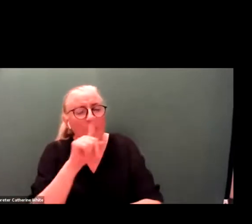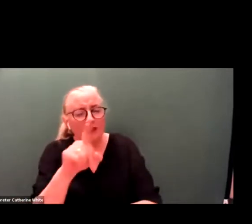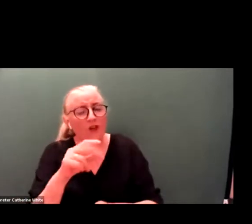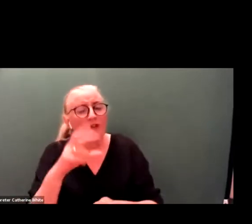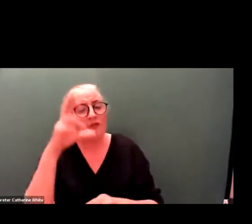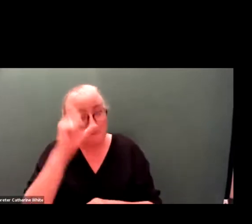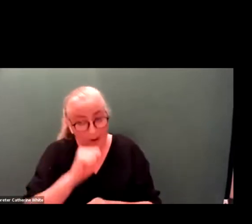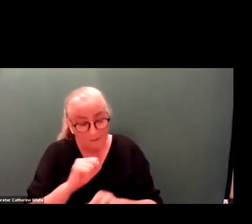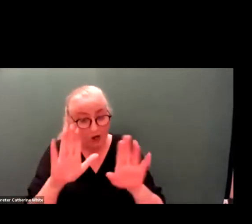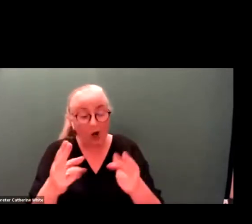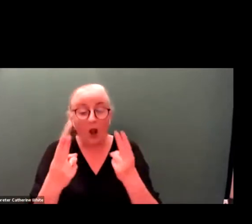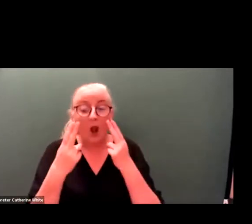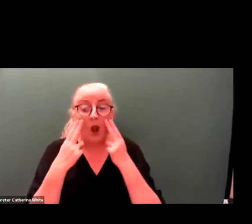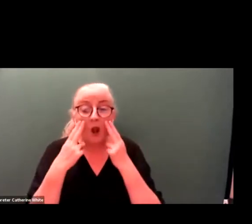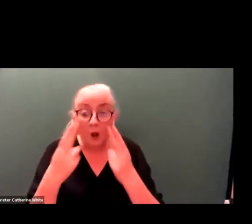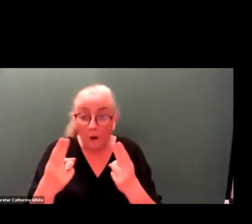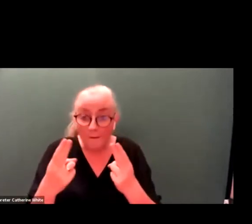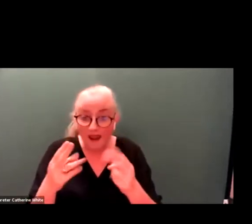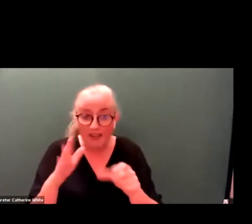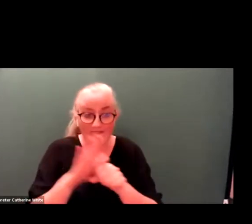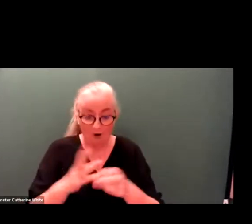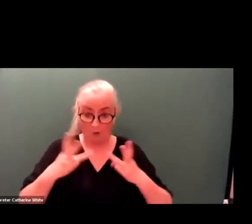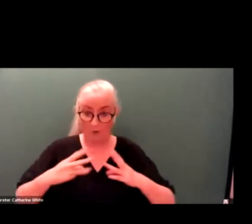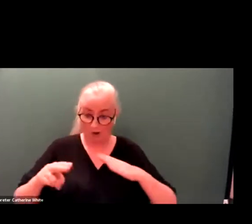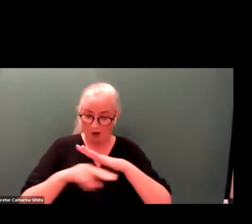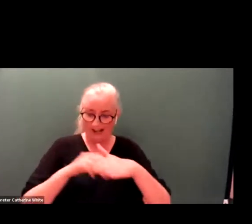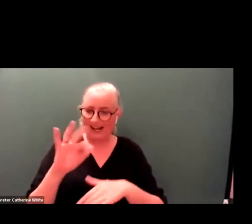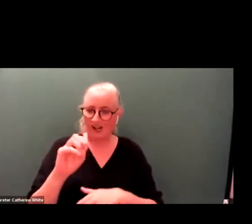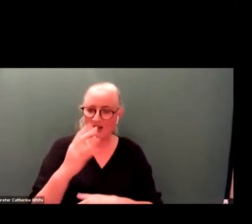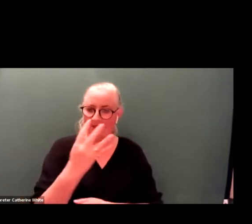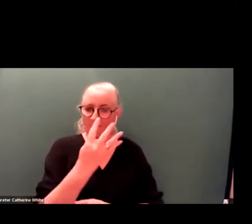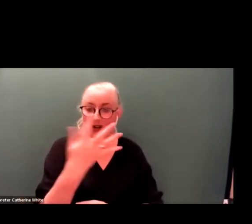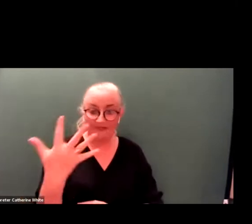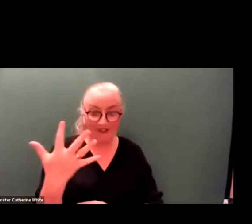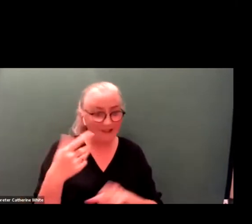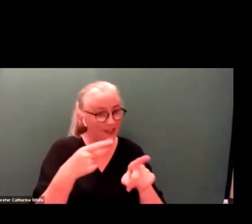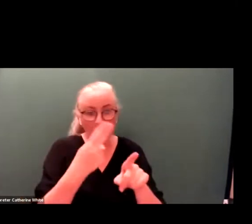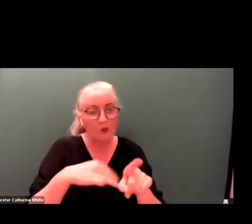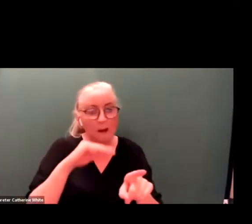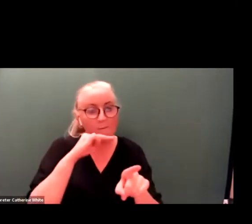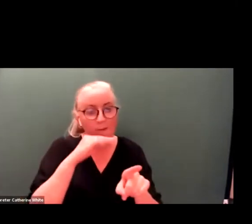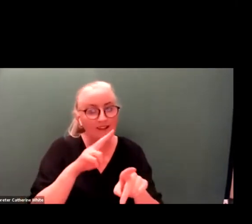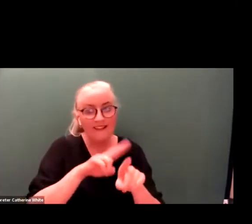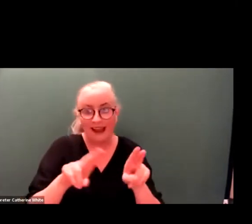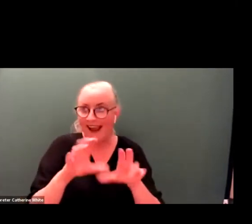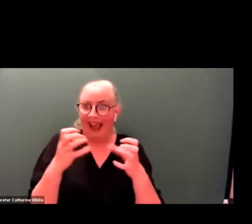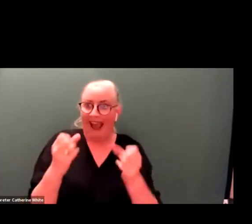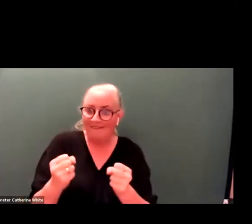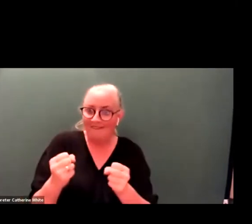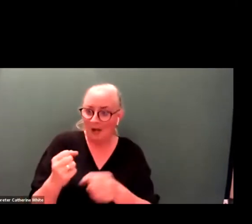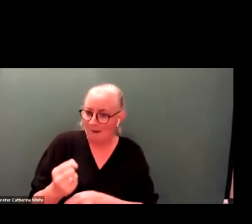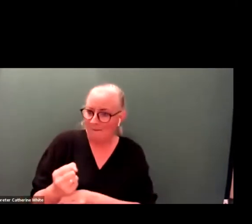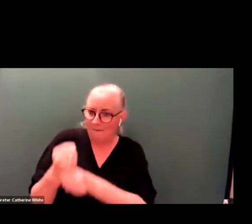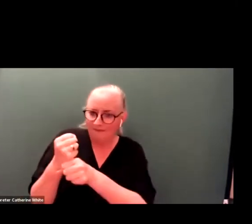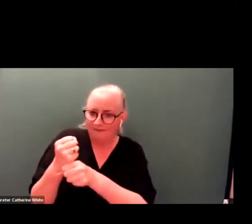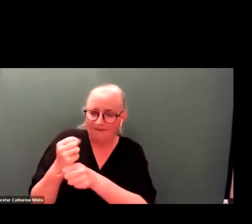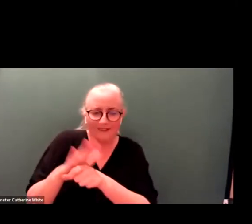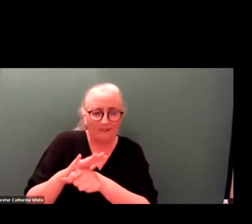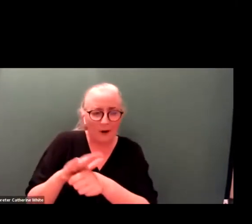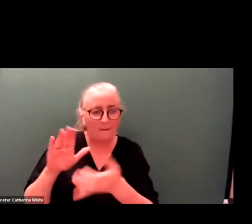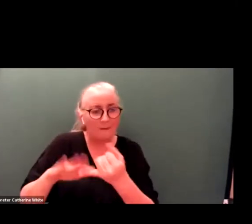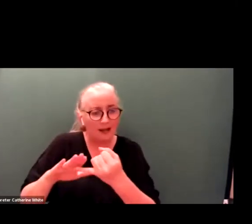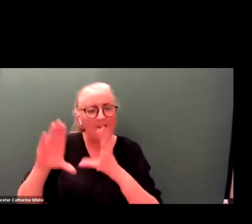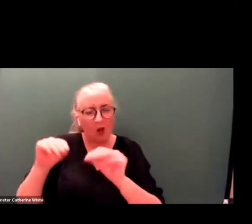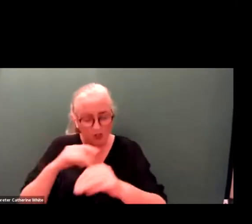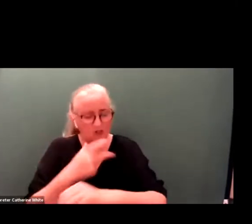that normal hormonal bloods in a woman under 45 do not mean that she is not suffering from menopausal symptoms. And so clinical history is the most important